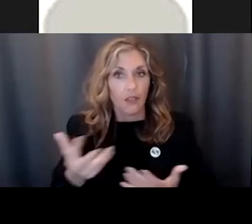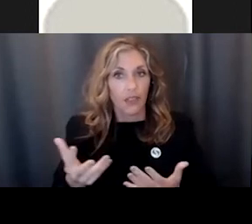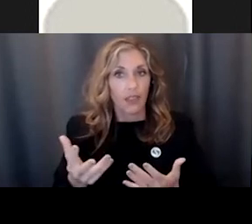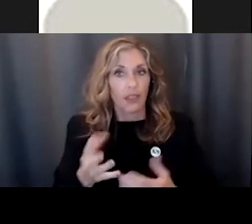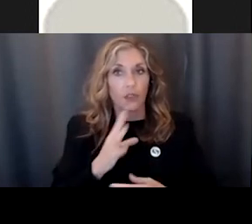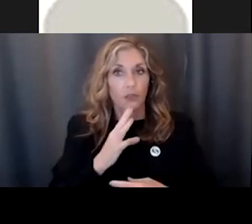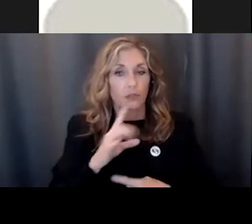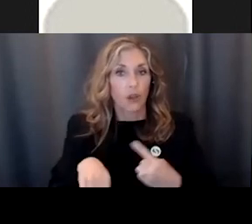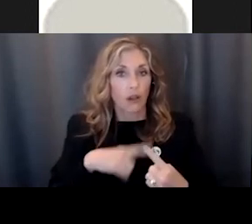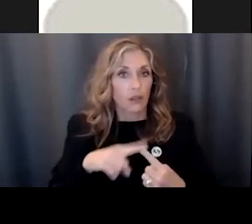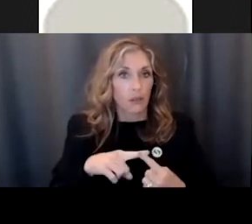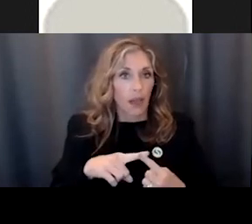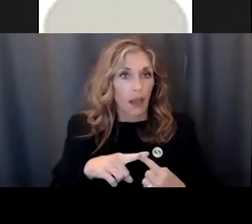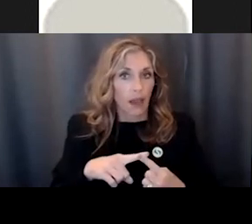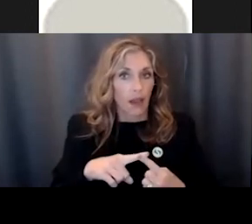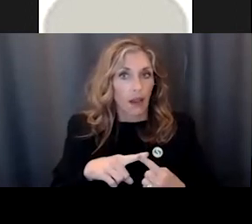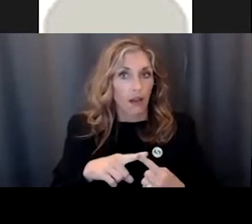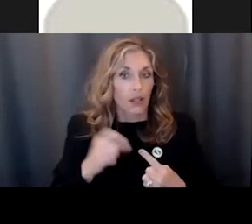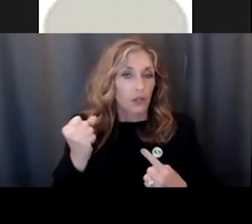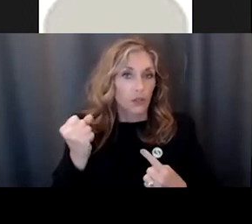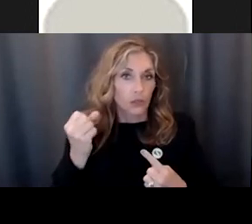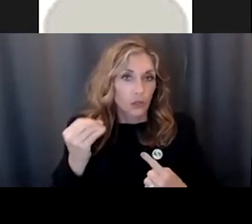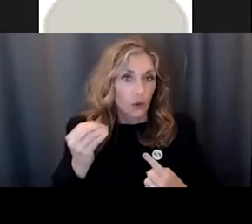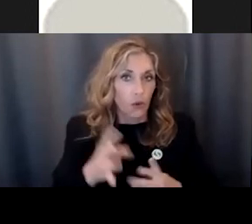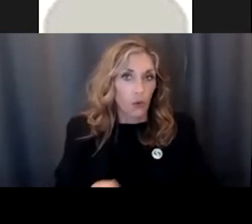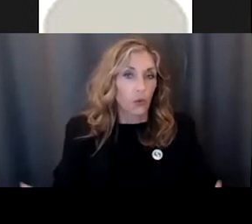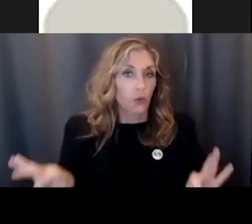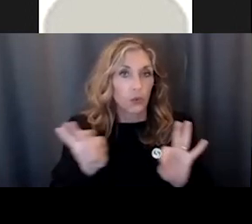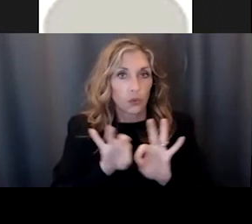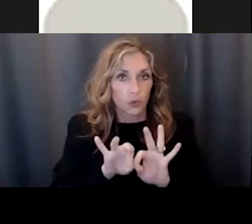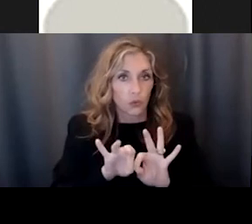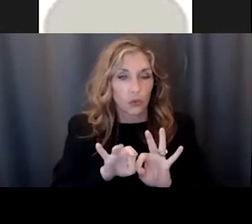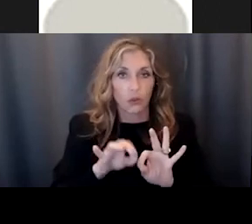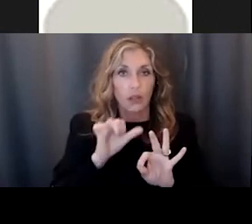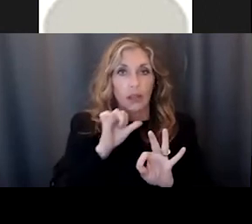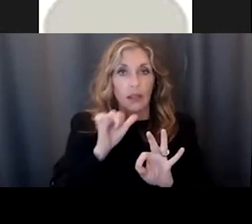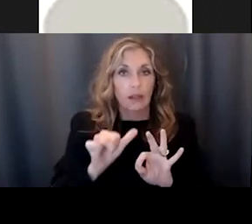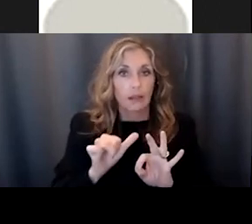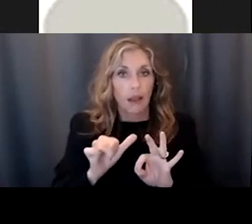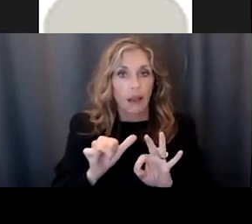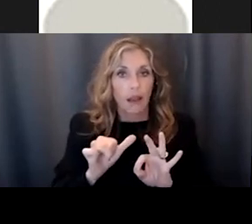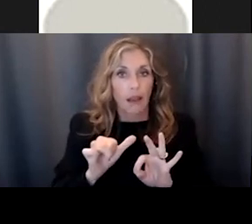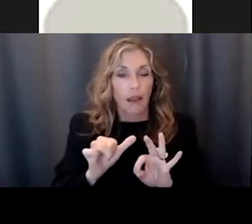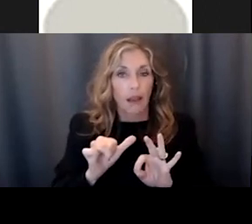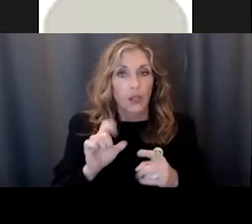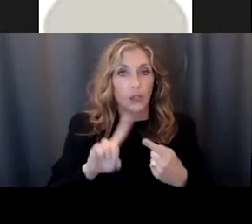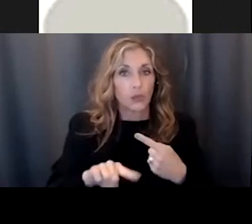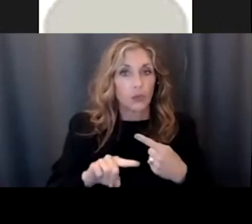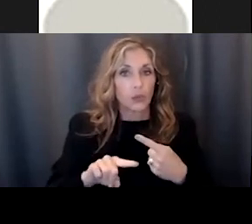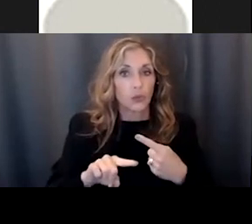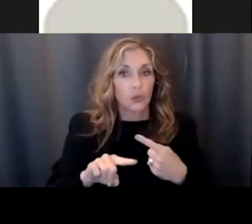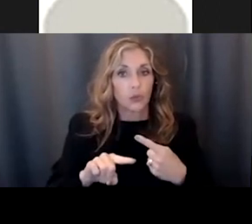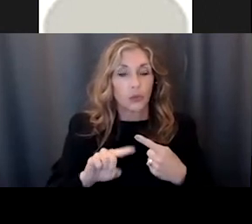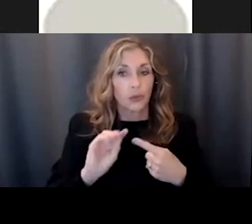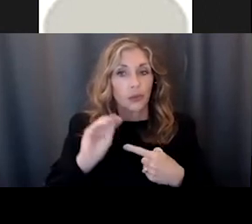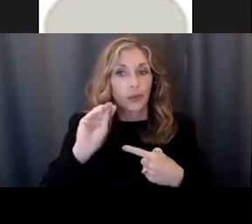is so crucial not to instill in, you know, and we've talked about it before, in an hour of the day